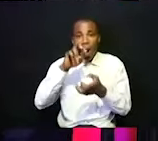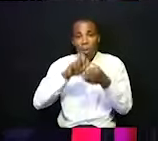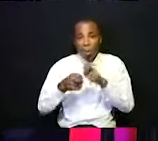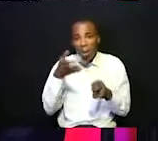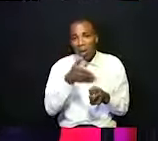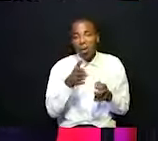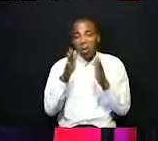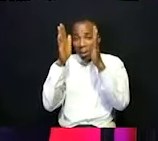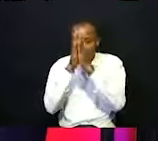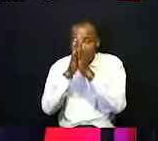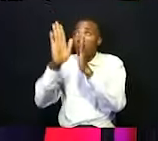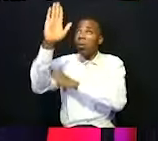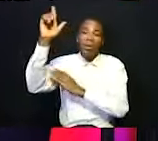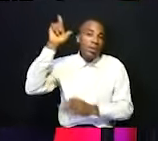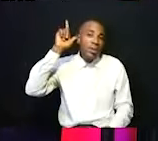Now,